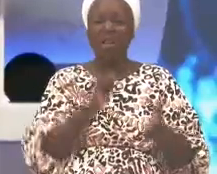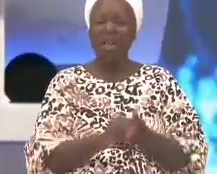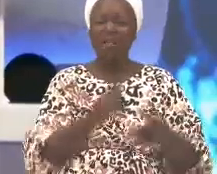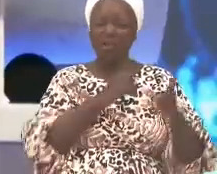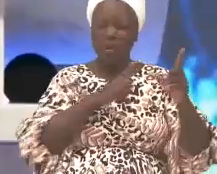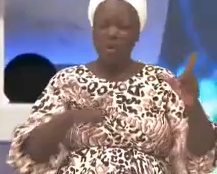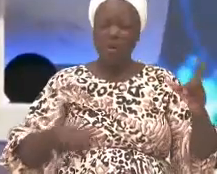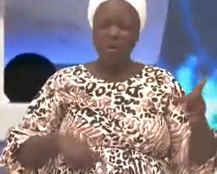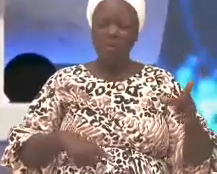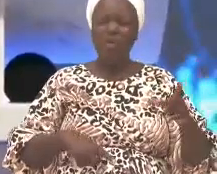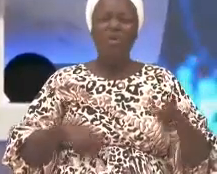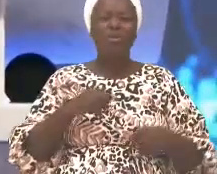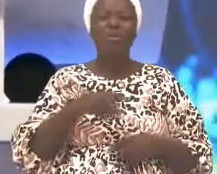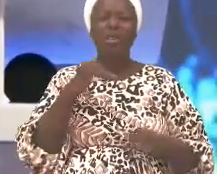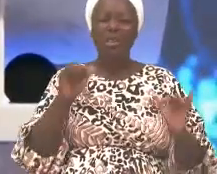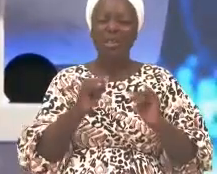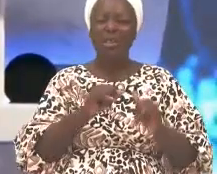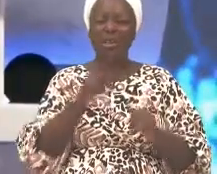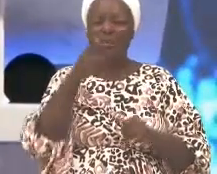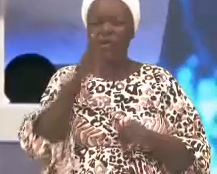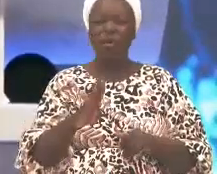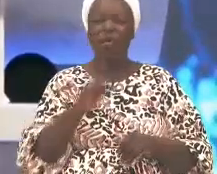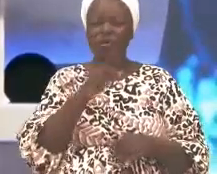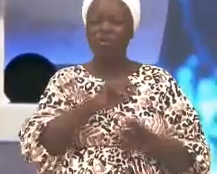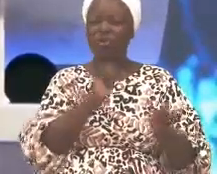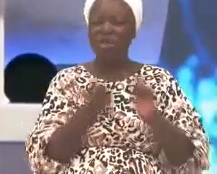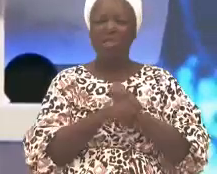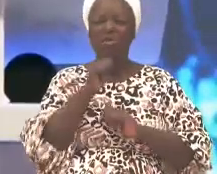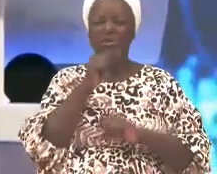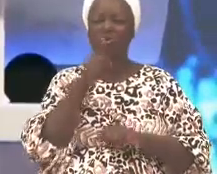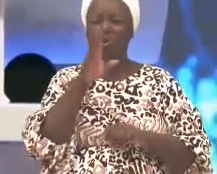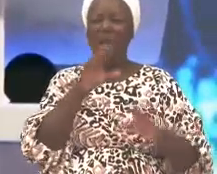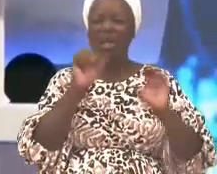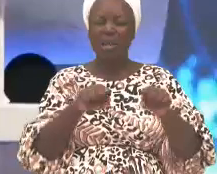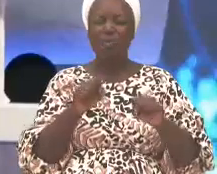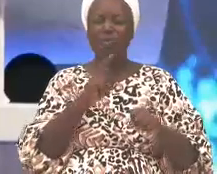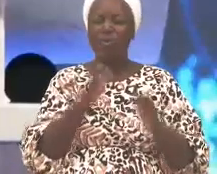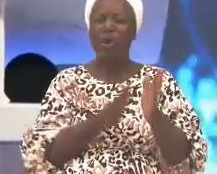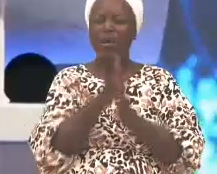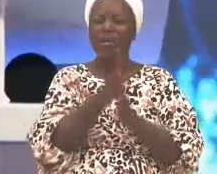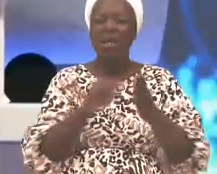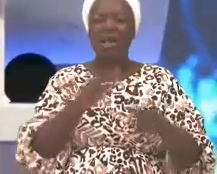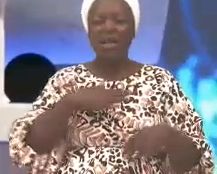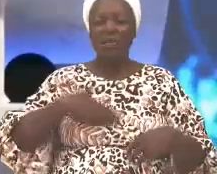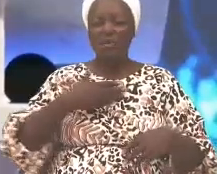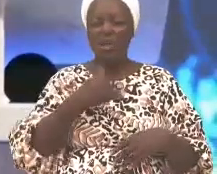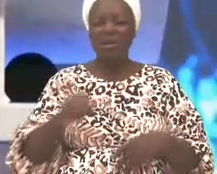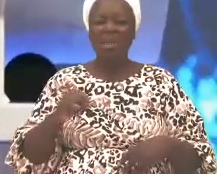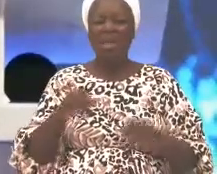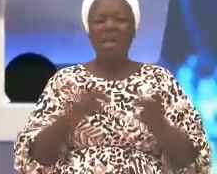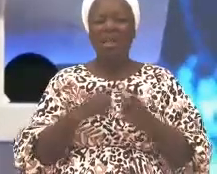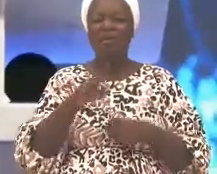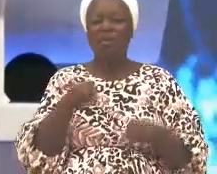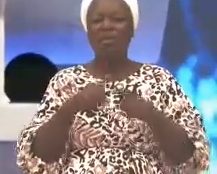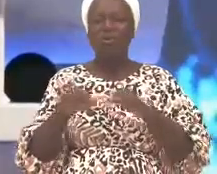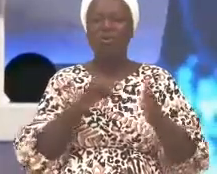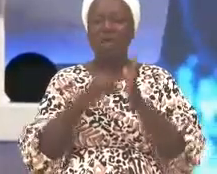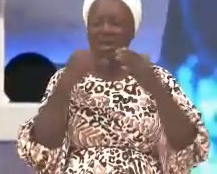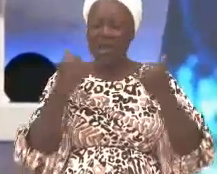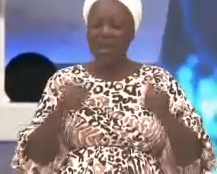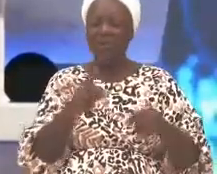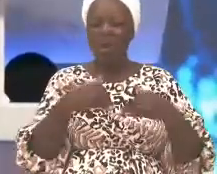still God, you change not. You are able and you're willing. And you are going to do it now. And you have assured